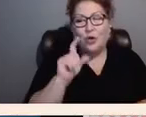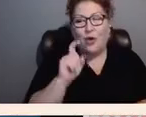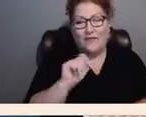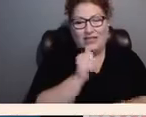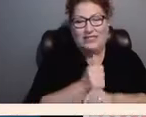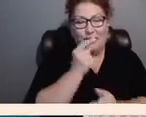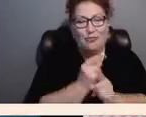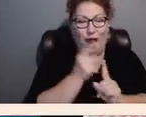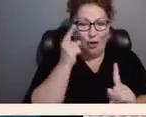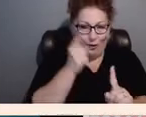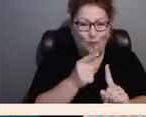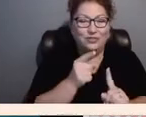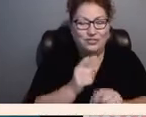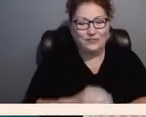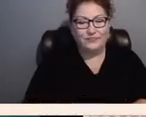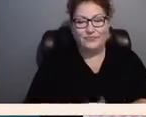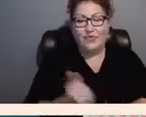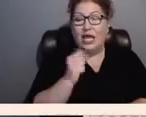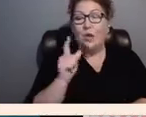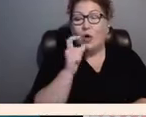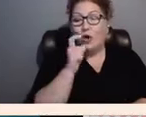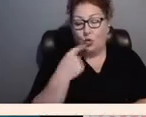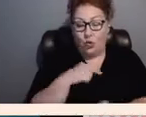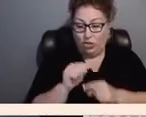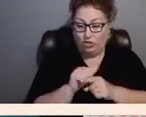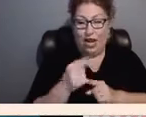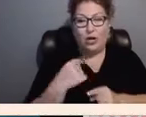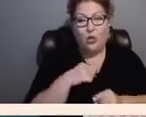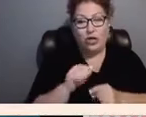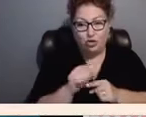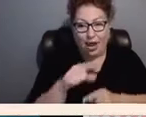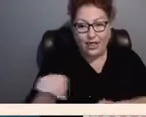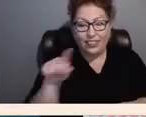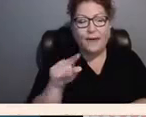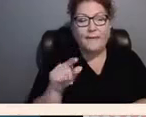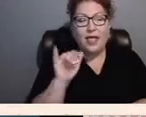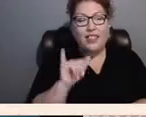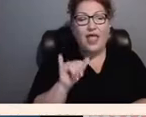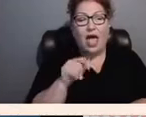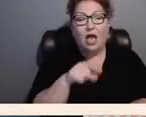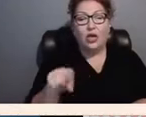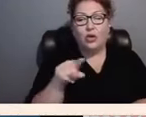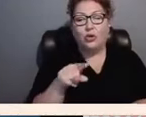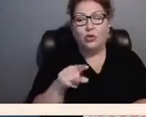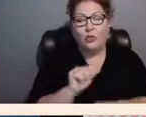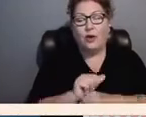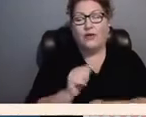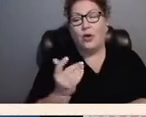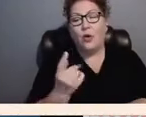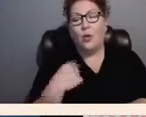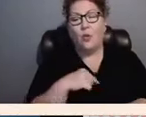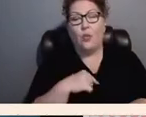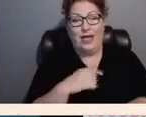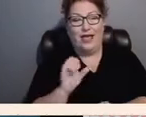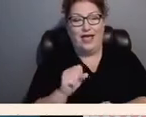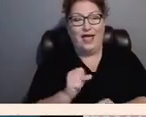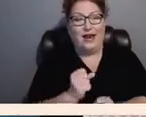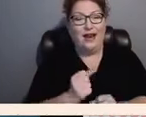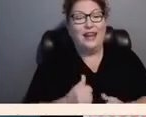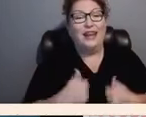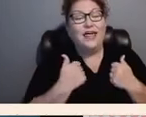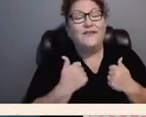And anybody that we train them that you're working, and I'm kind of, we get to live vicariously through those that we train